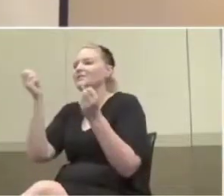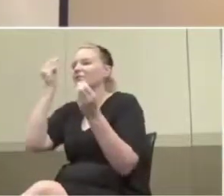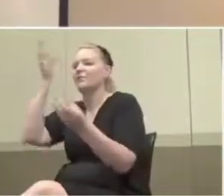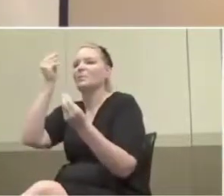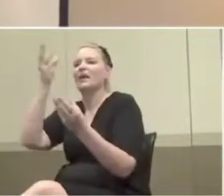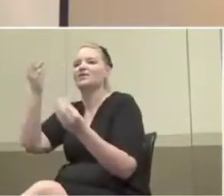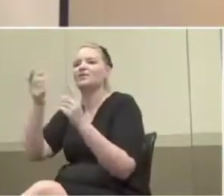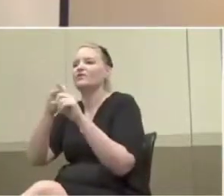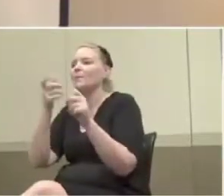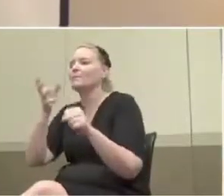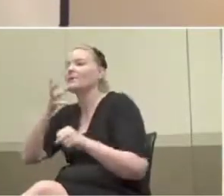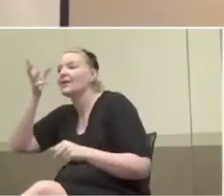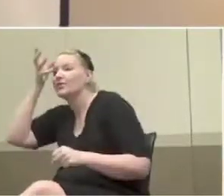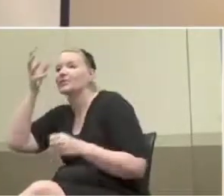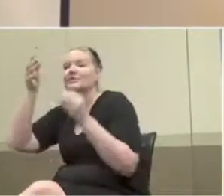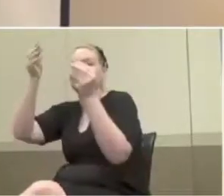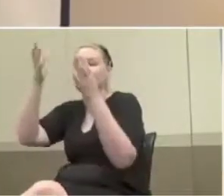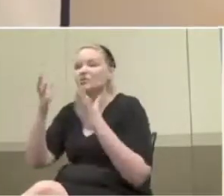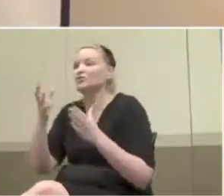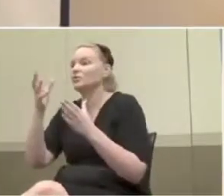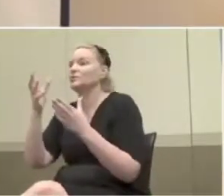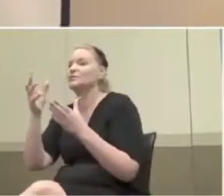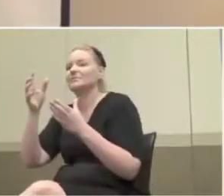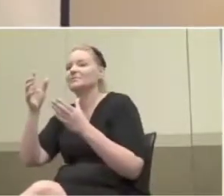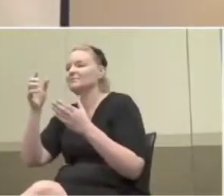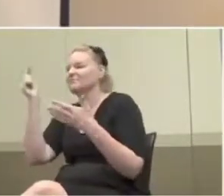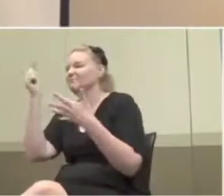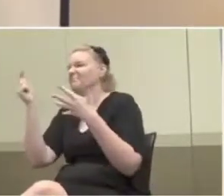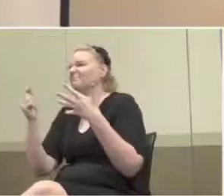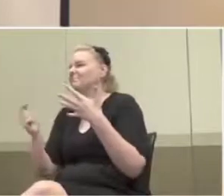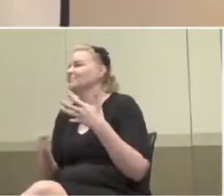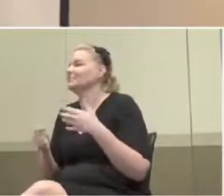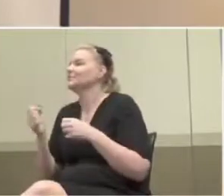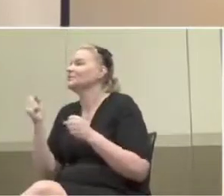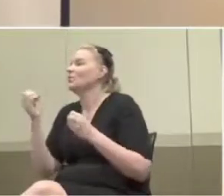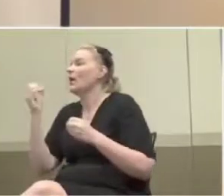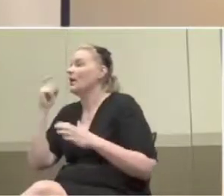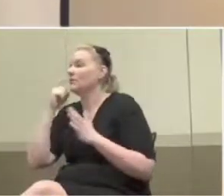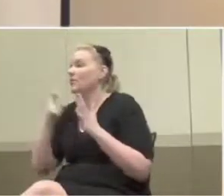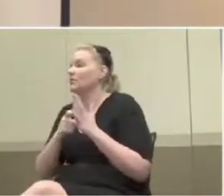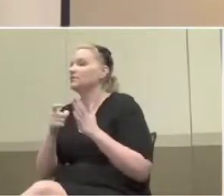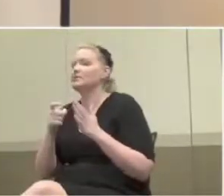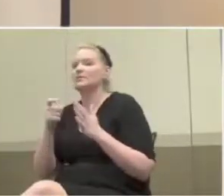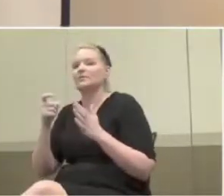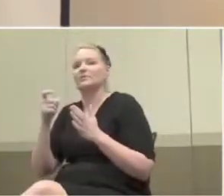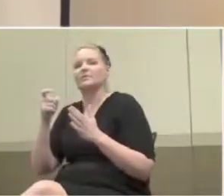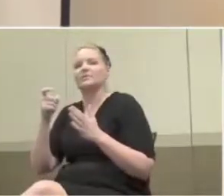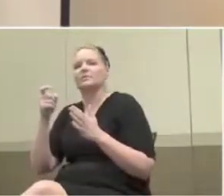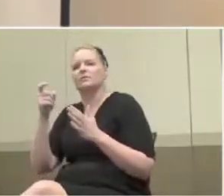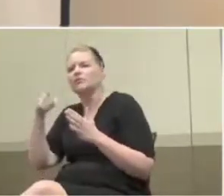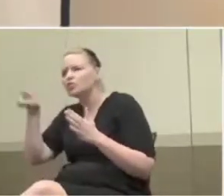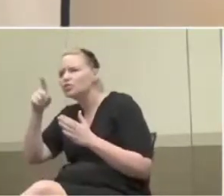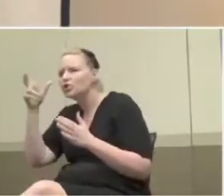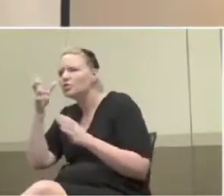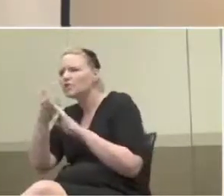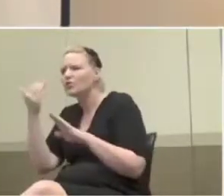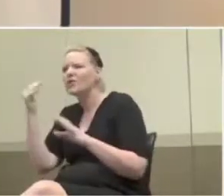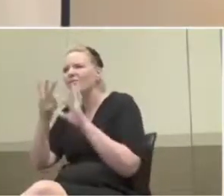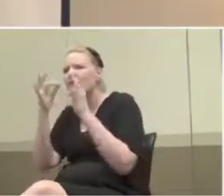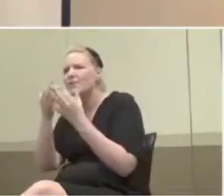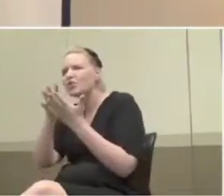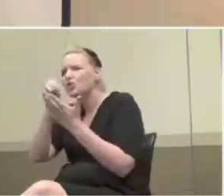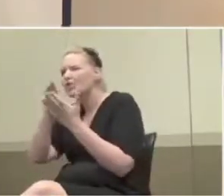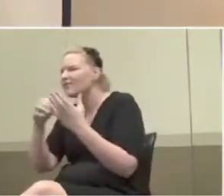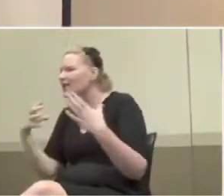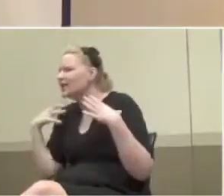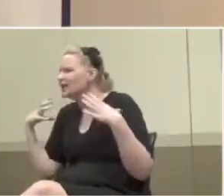down to parents who work with kids. Some states, I don't know if you know this or not, have family learning vacations. Are you familiar with those? No?